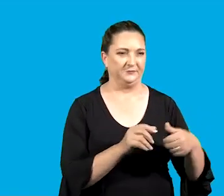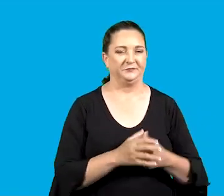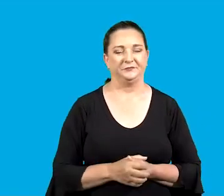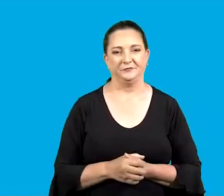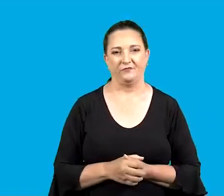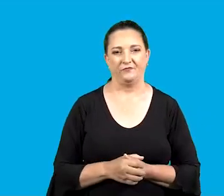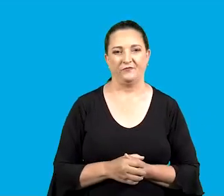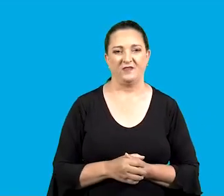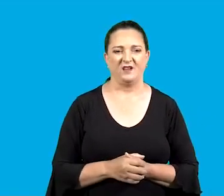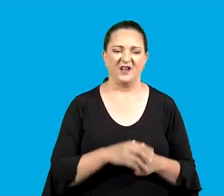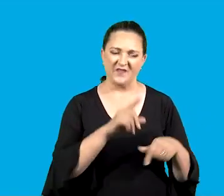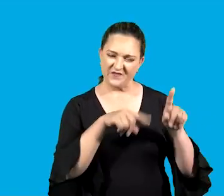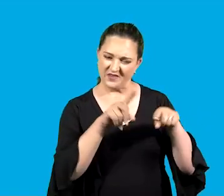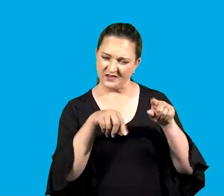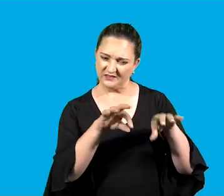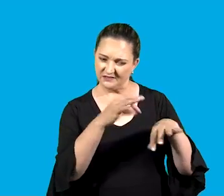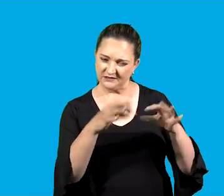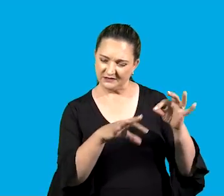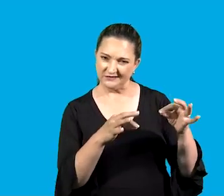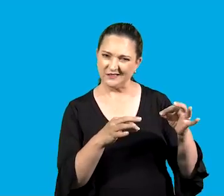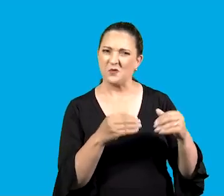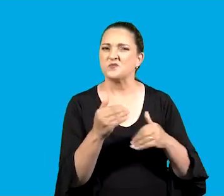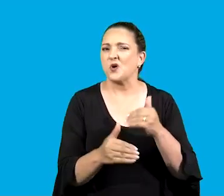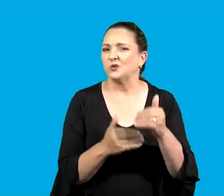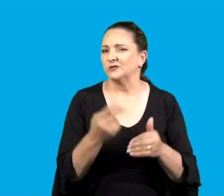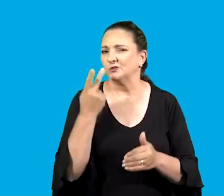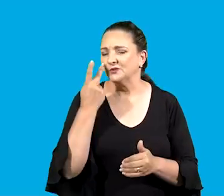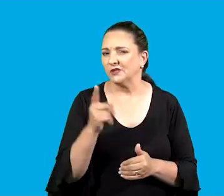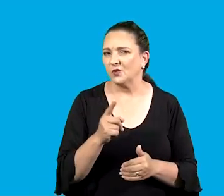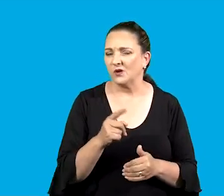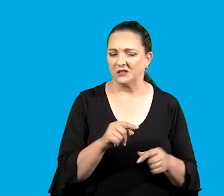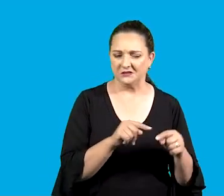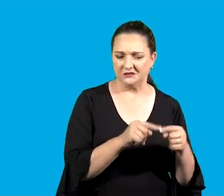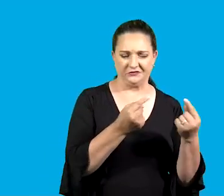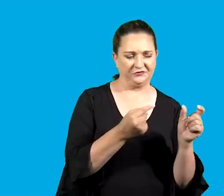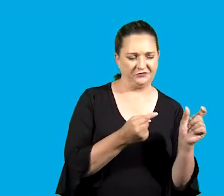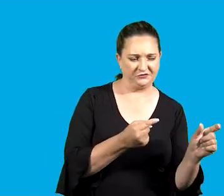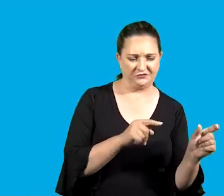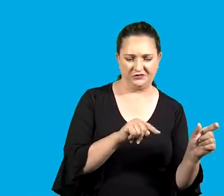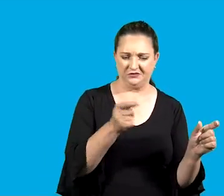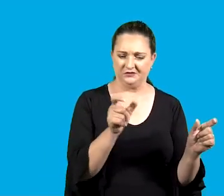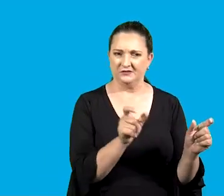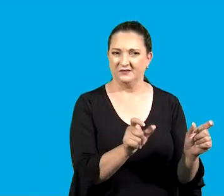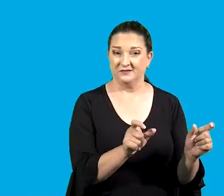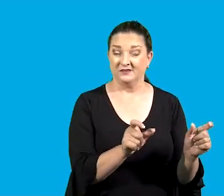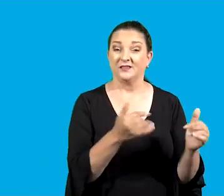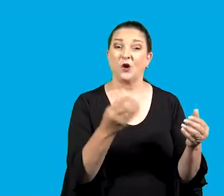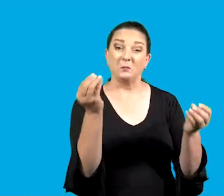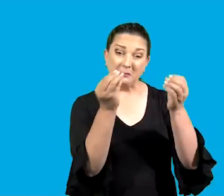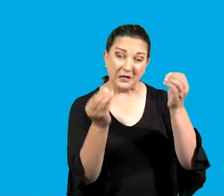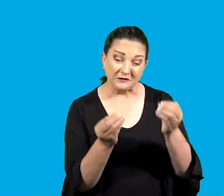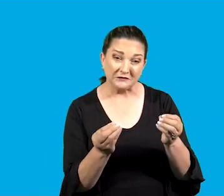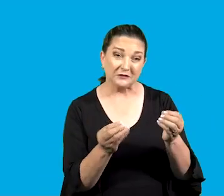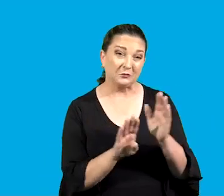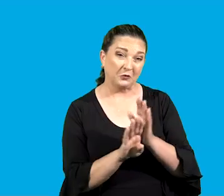Variance analysis. It is the process of evaluating the differences between the planned, we're talking